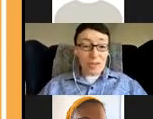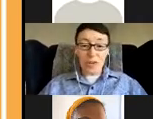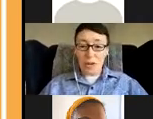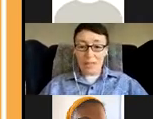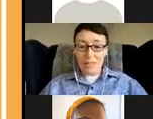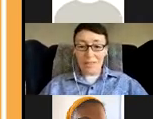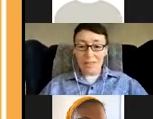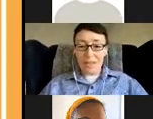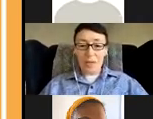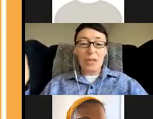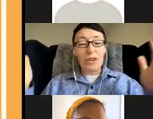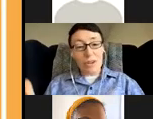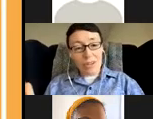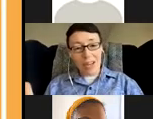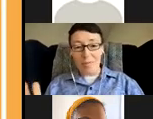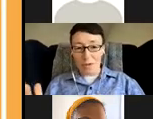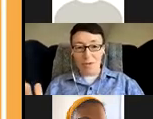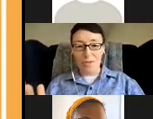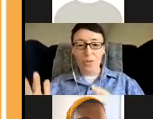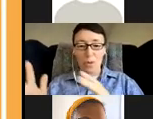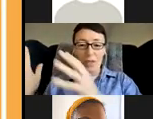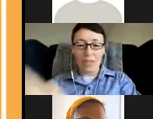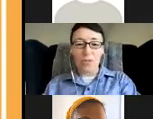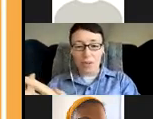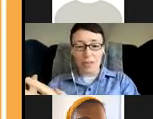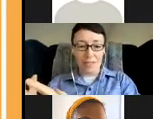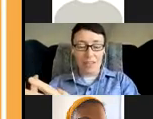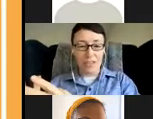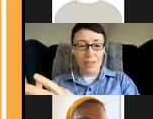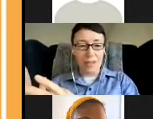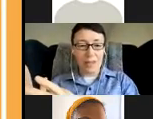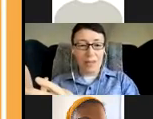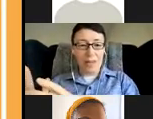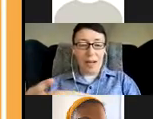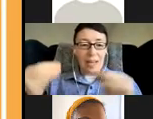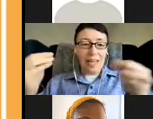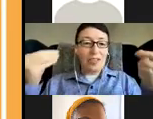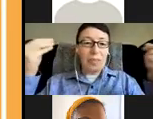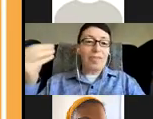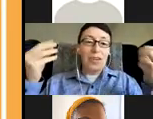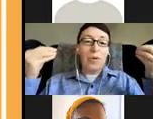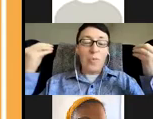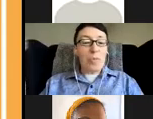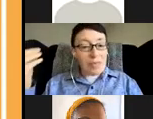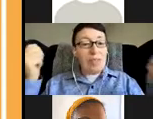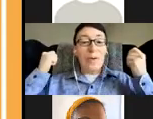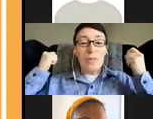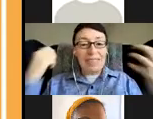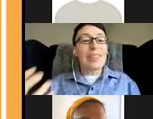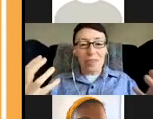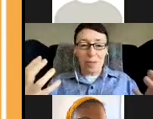there was a choice. We could have moved toward decriminalization. In terms of what